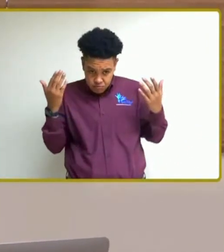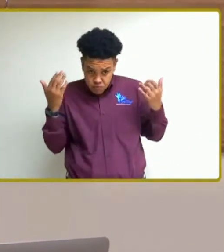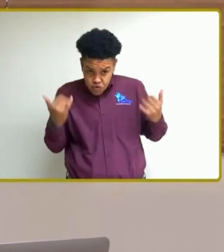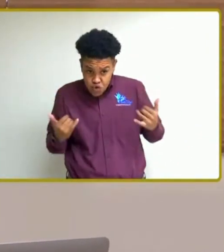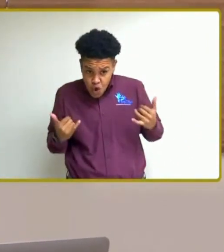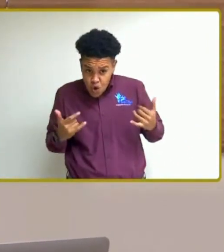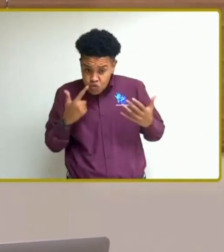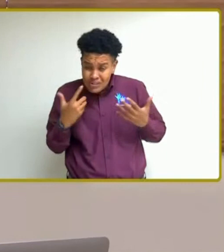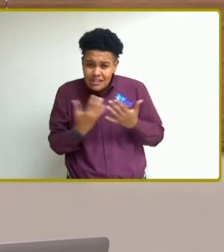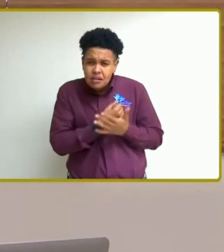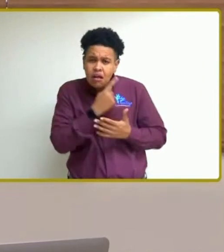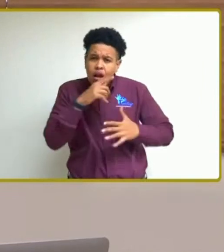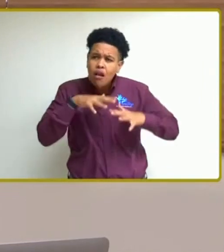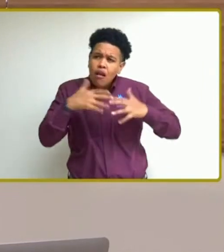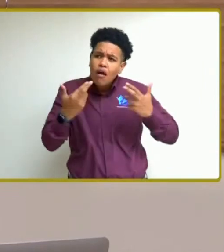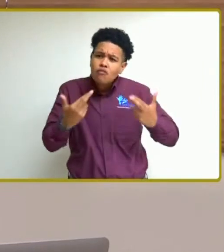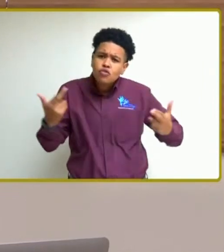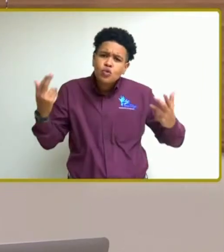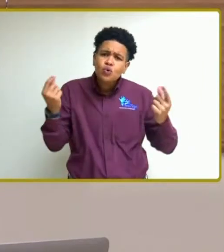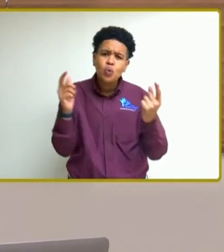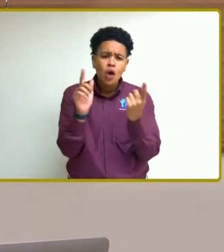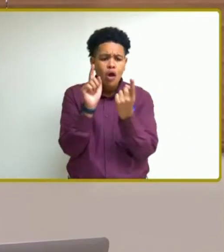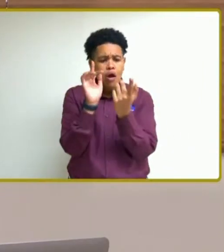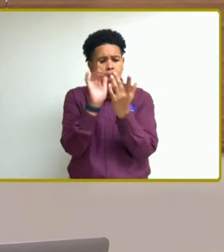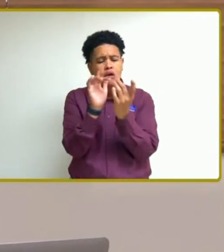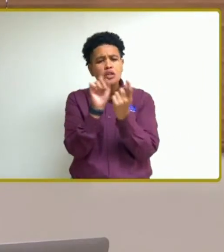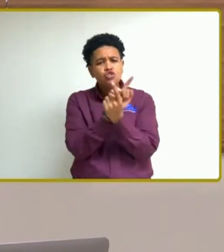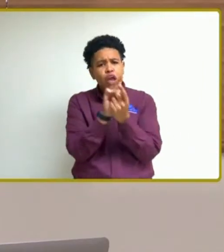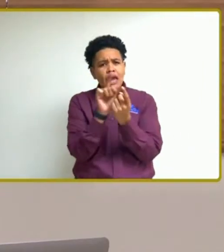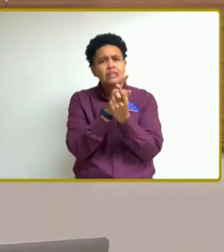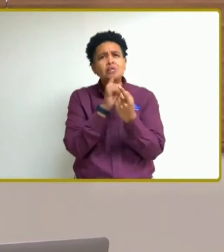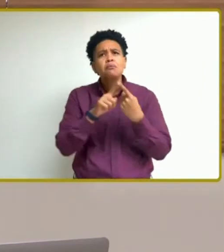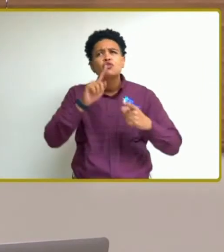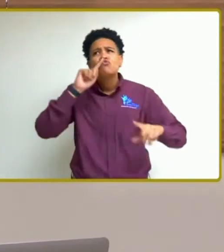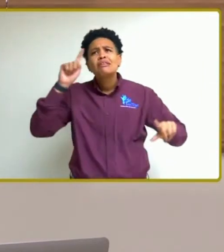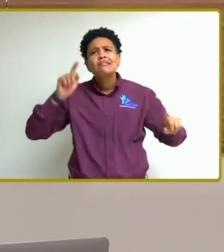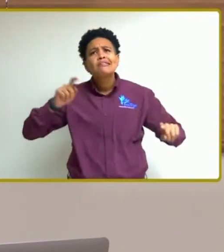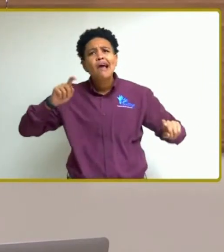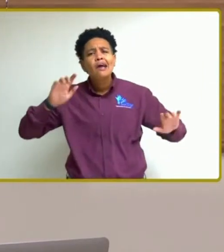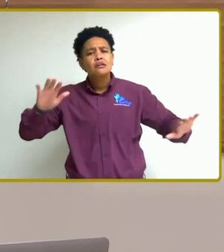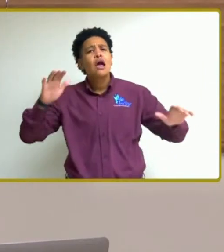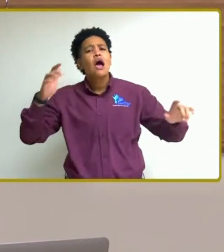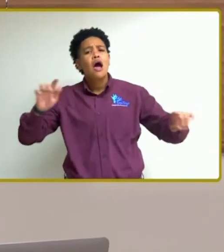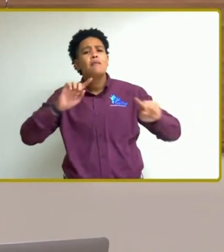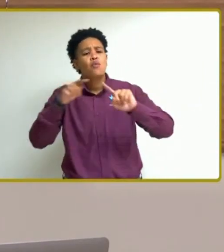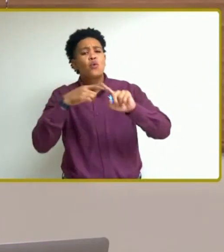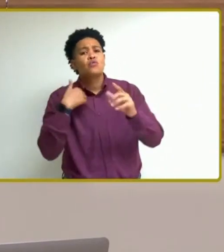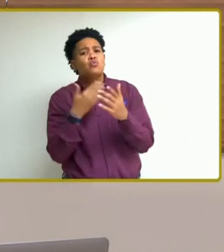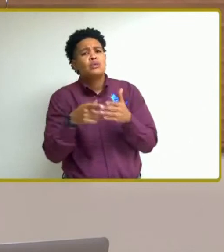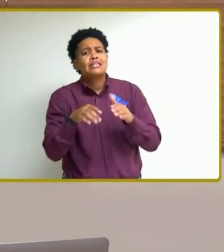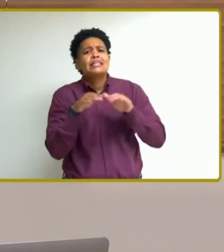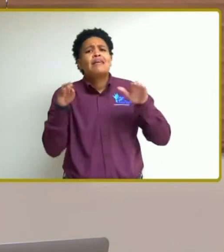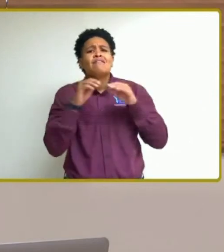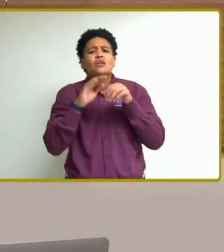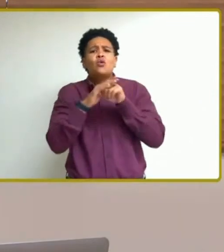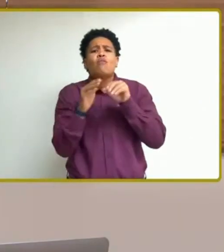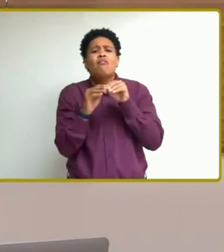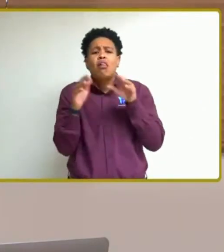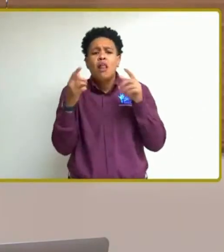a lot of resources to do contact tracing and to test. When we are at this stage in the pandemic